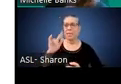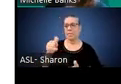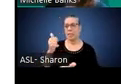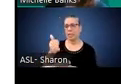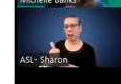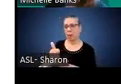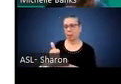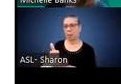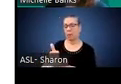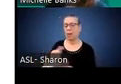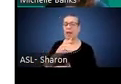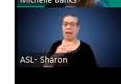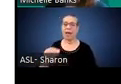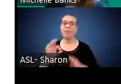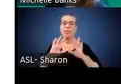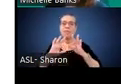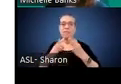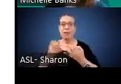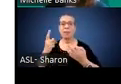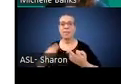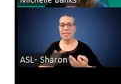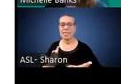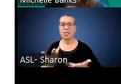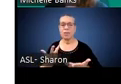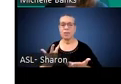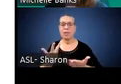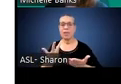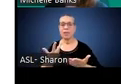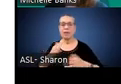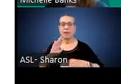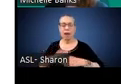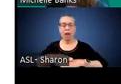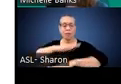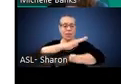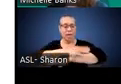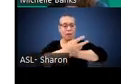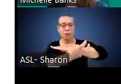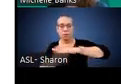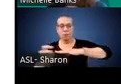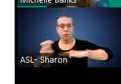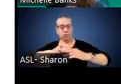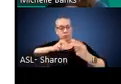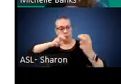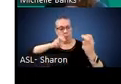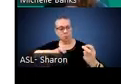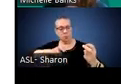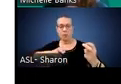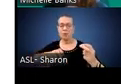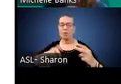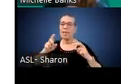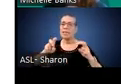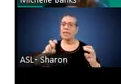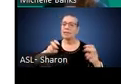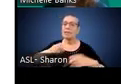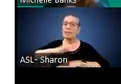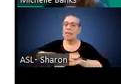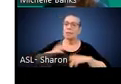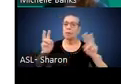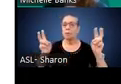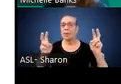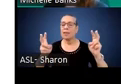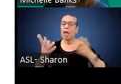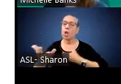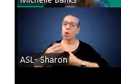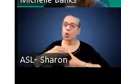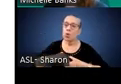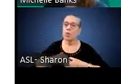be at the table in order for our NextGeners to be successful. And that table needs to be a welcoming and inclusive one for